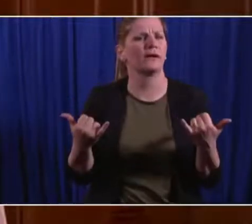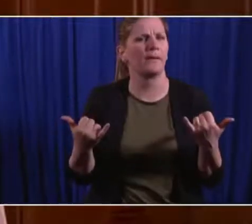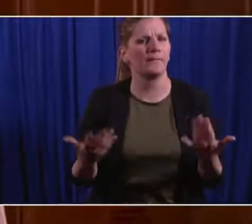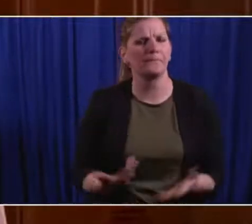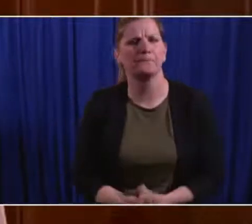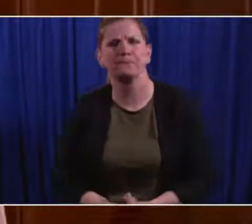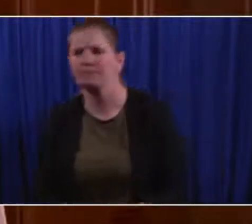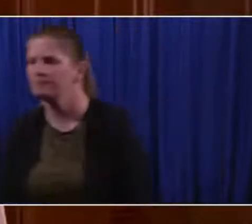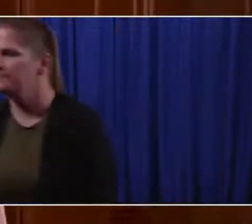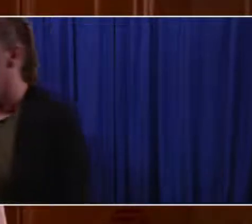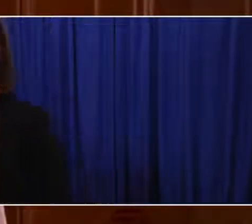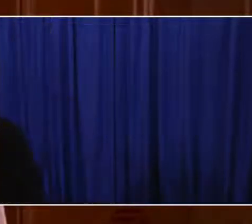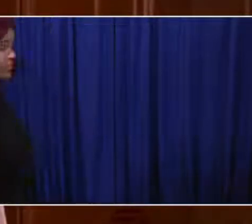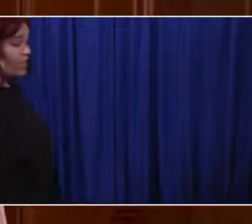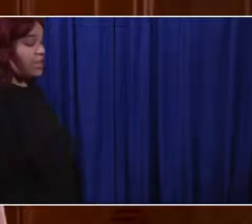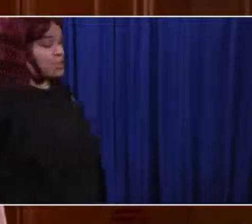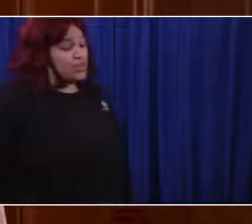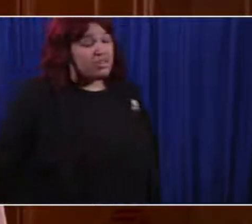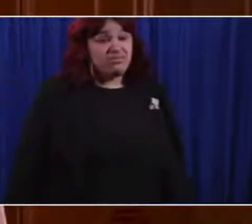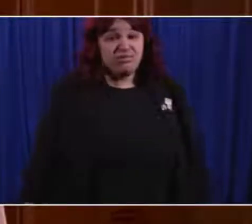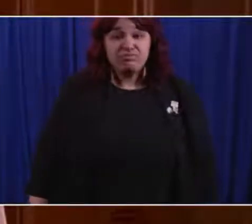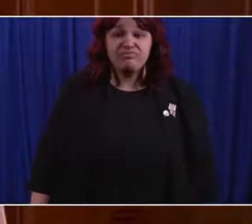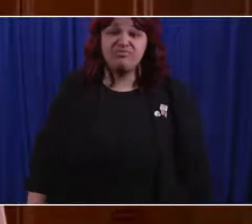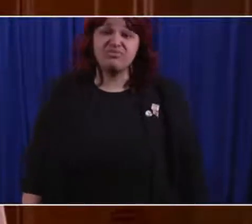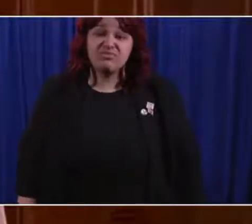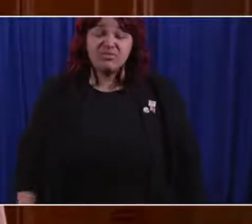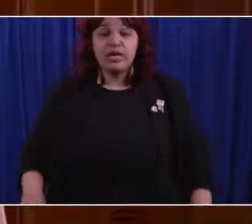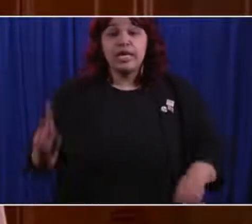Well, I have a significant concern. I think the medical,